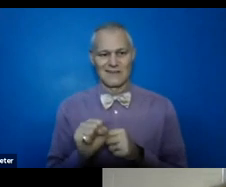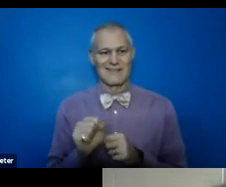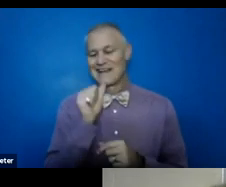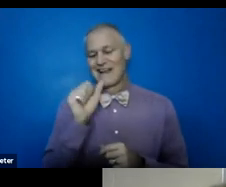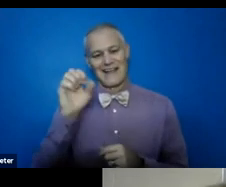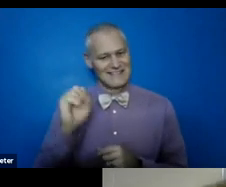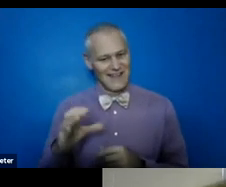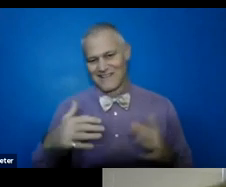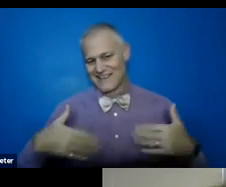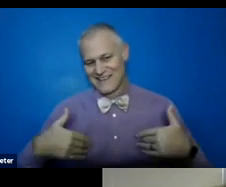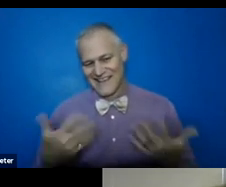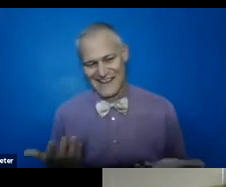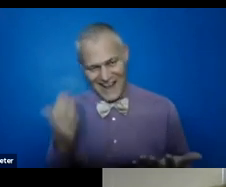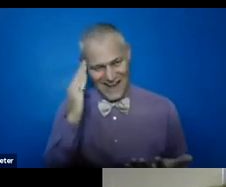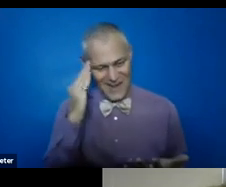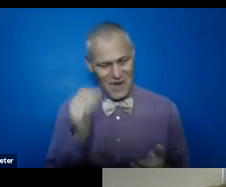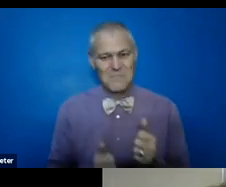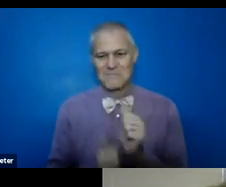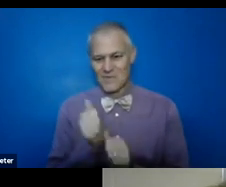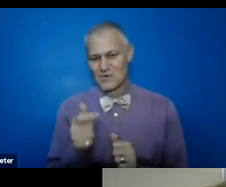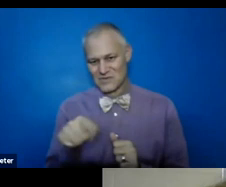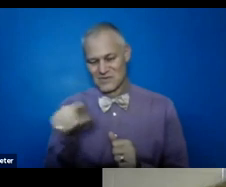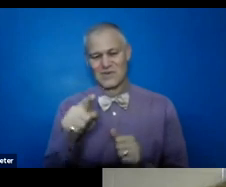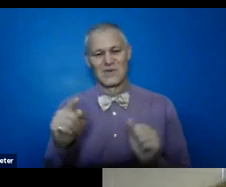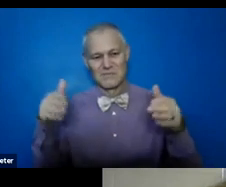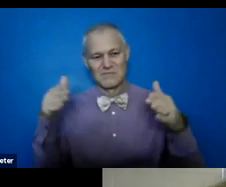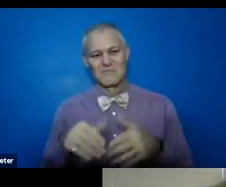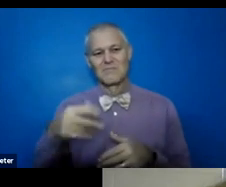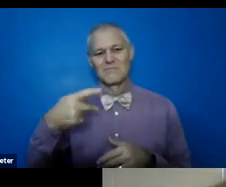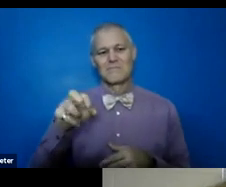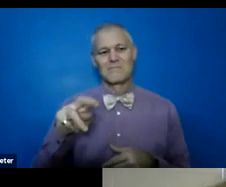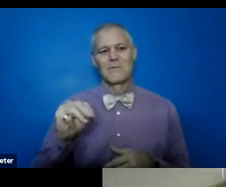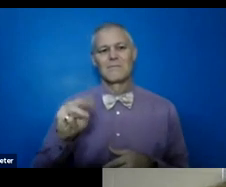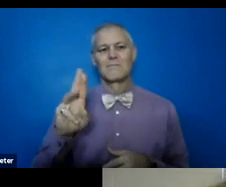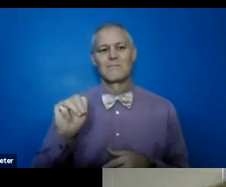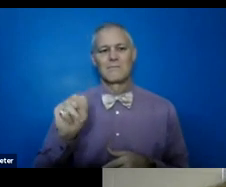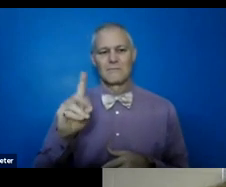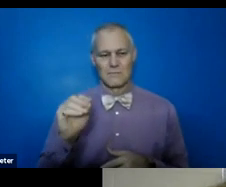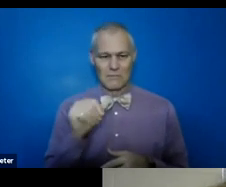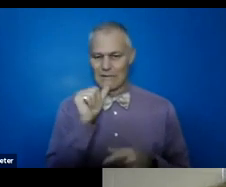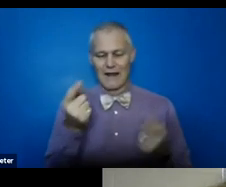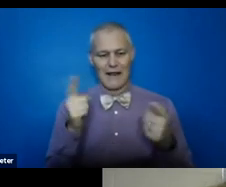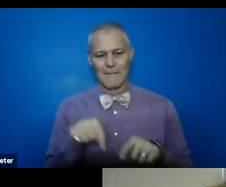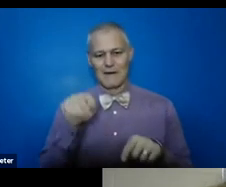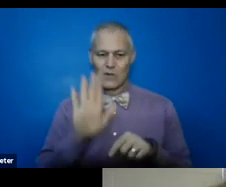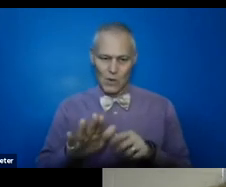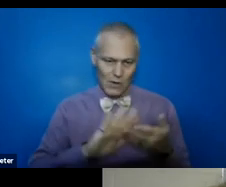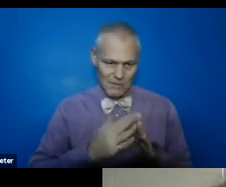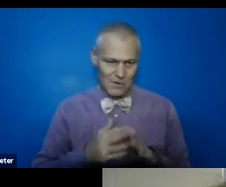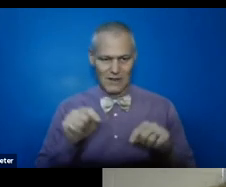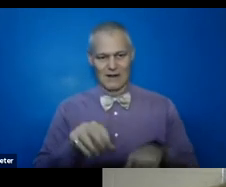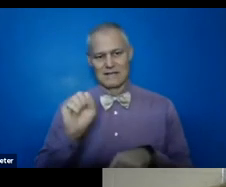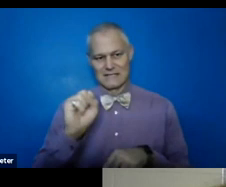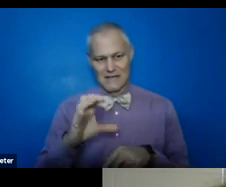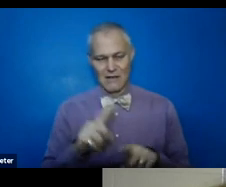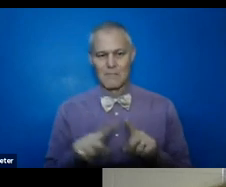Carolina at the moment. I know that's where we're mostly focused, but Promundo's programs at the moment are not actually happening in your communities there, but we do have